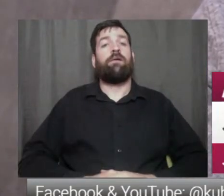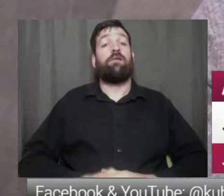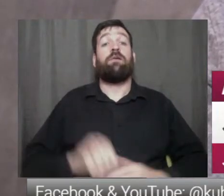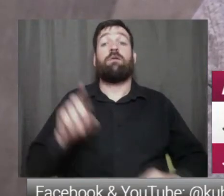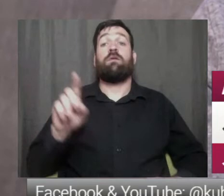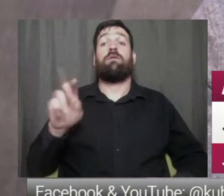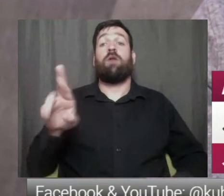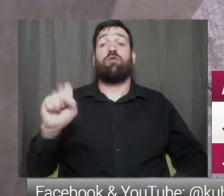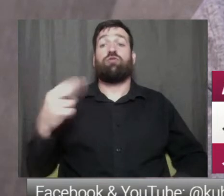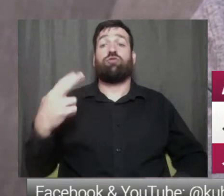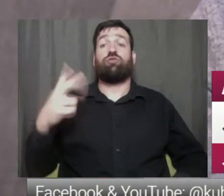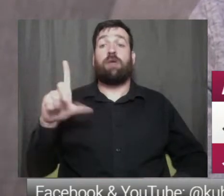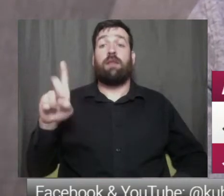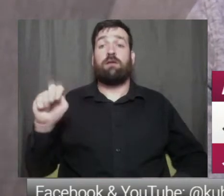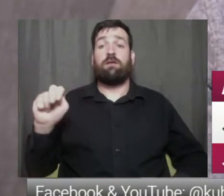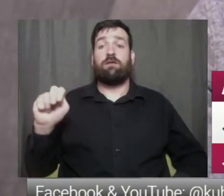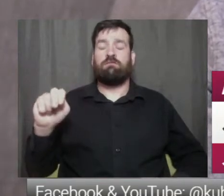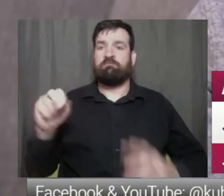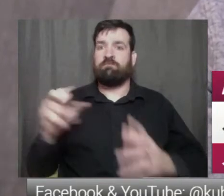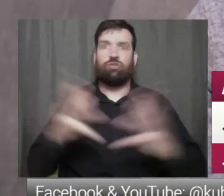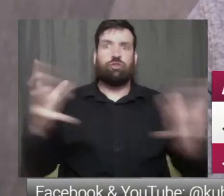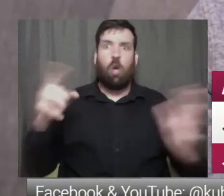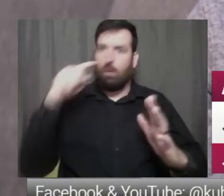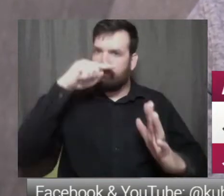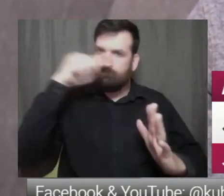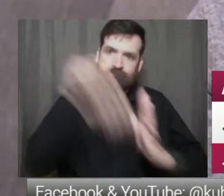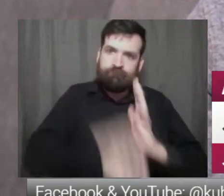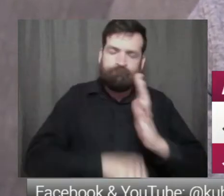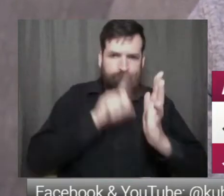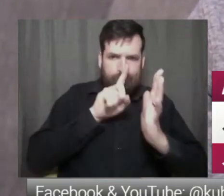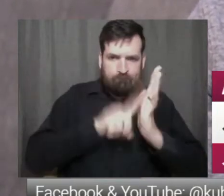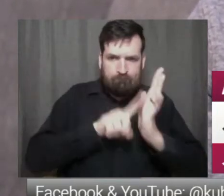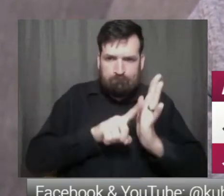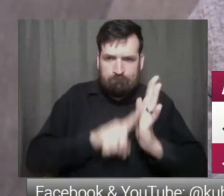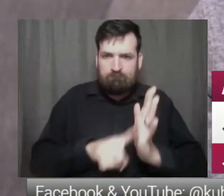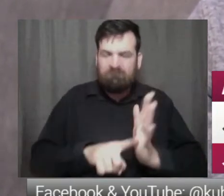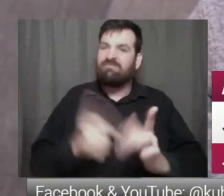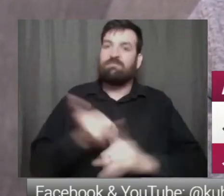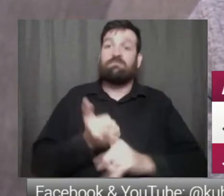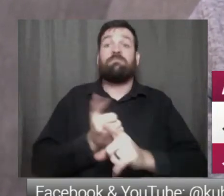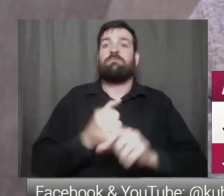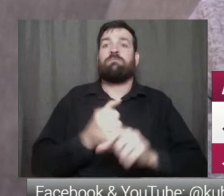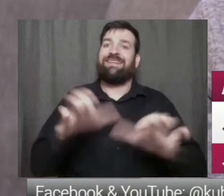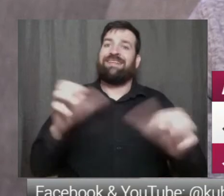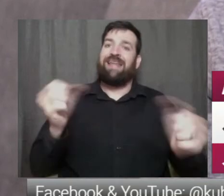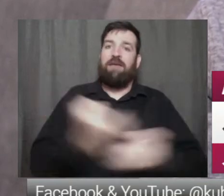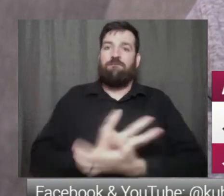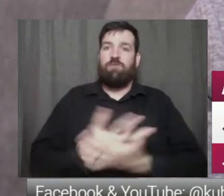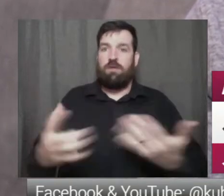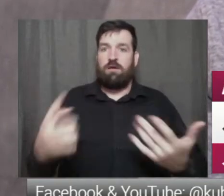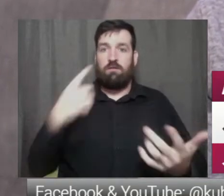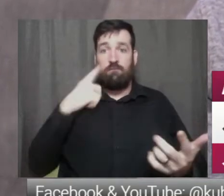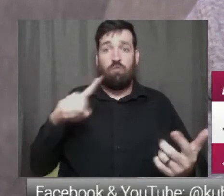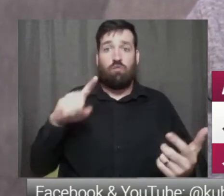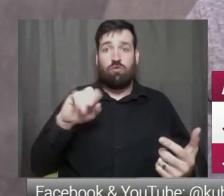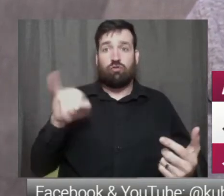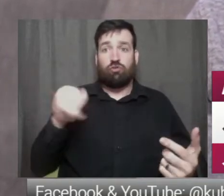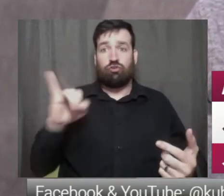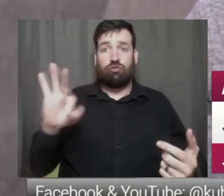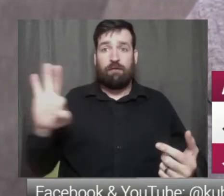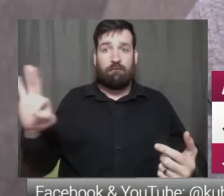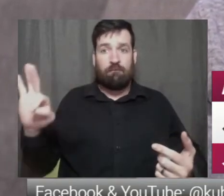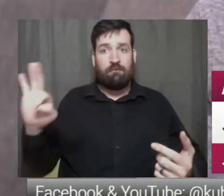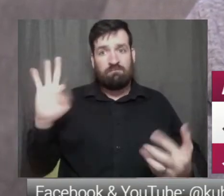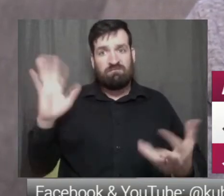is so thorough. I think he did everything to make sure that Jeff was taken care